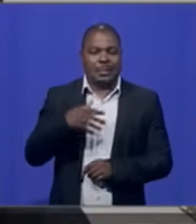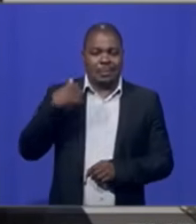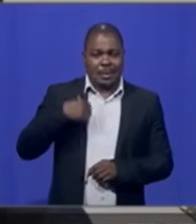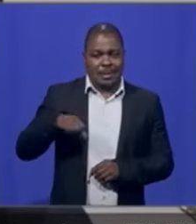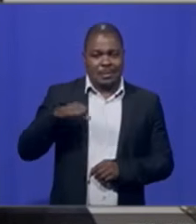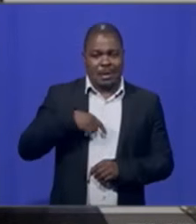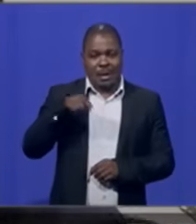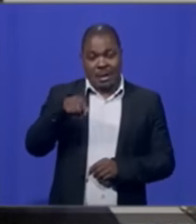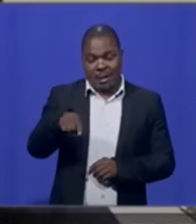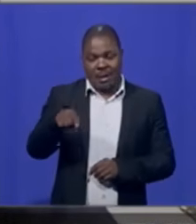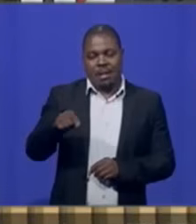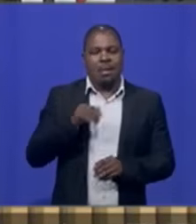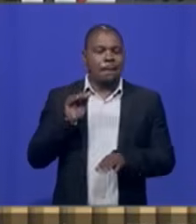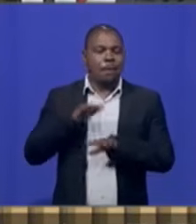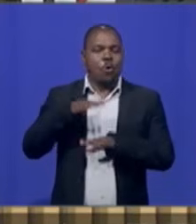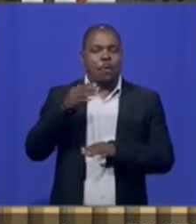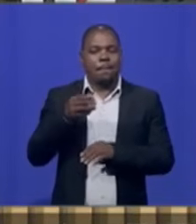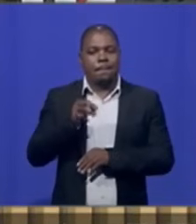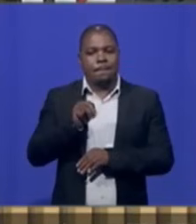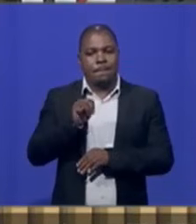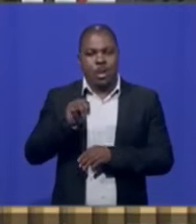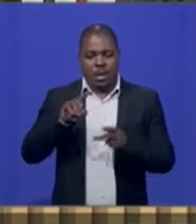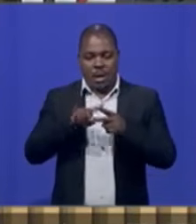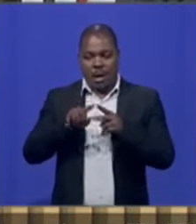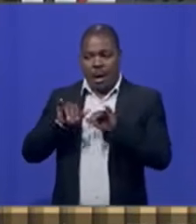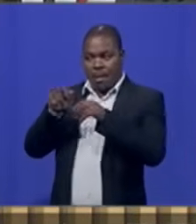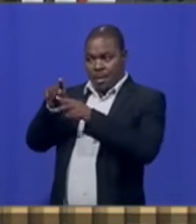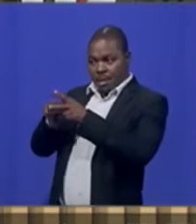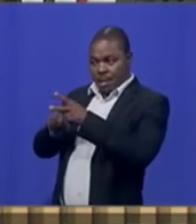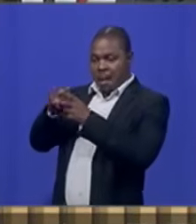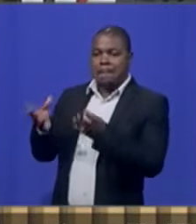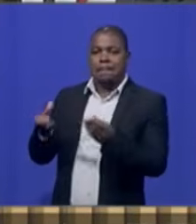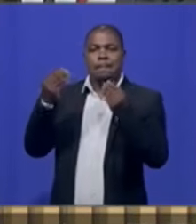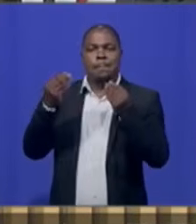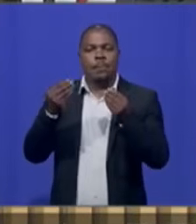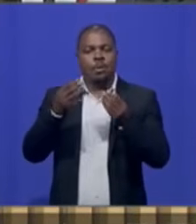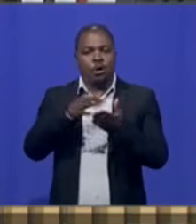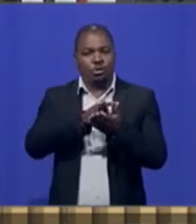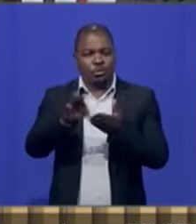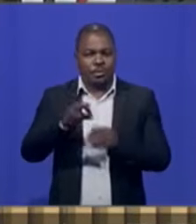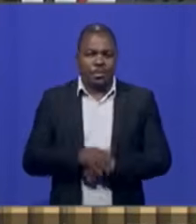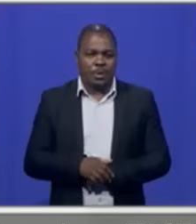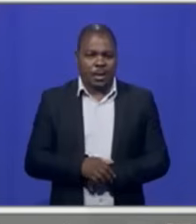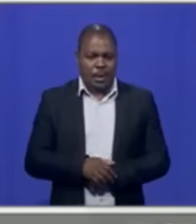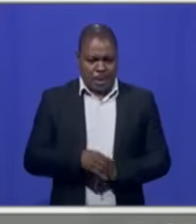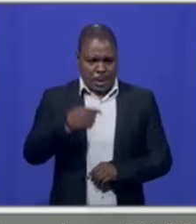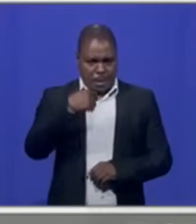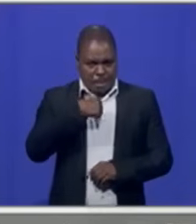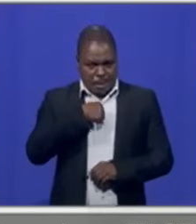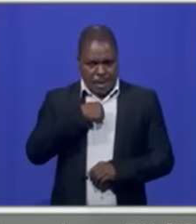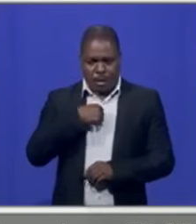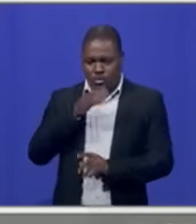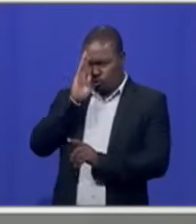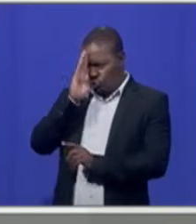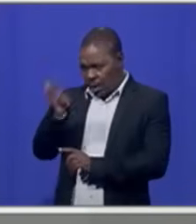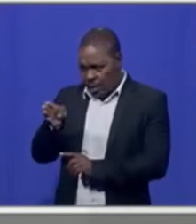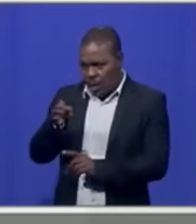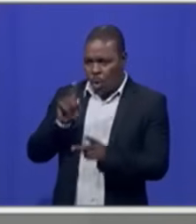balebedi ya Gubis 85 Solutions le anga Phesheya di ileng tsa fumana dithendara. I have not assisted directly